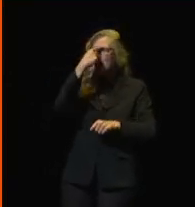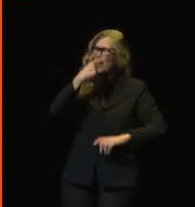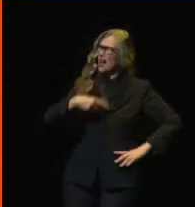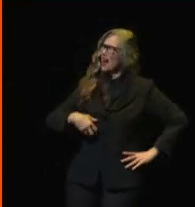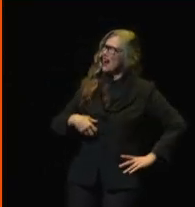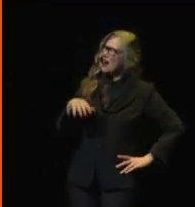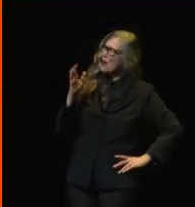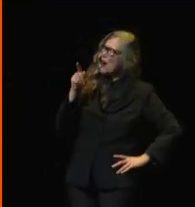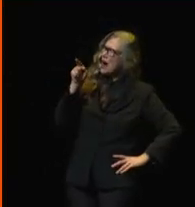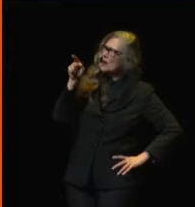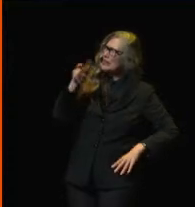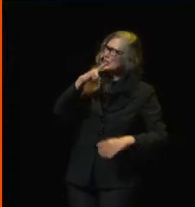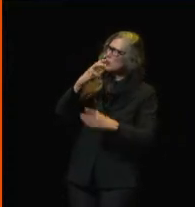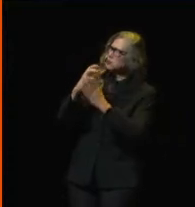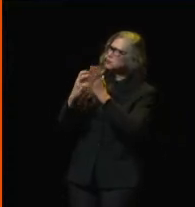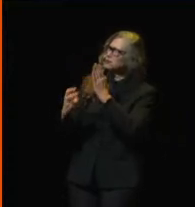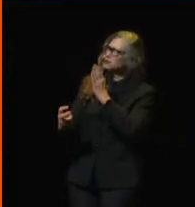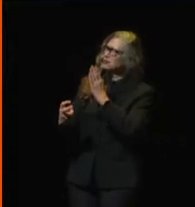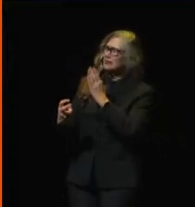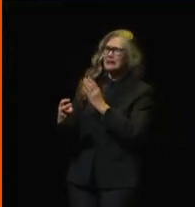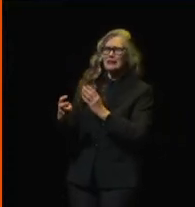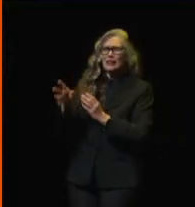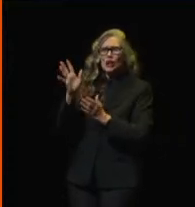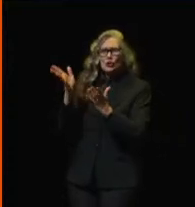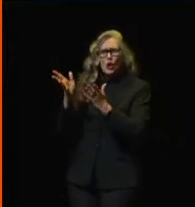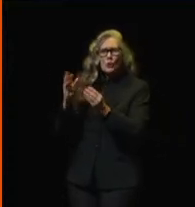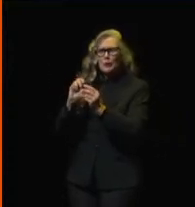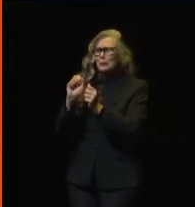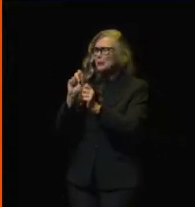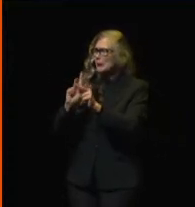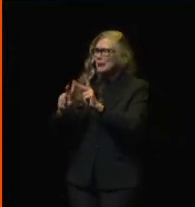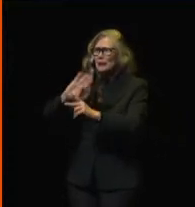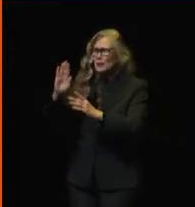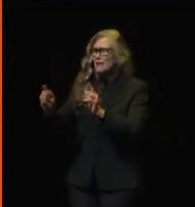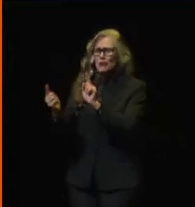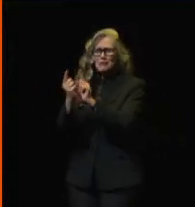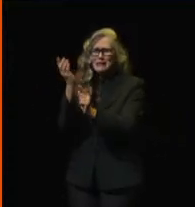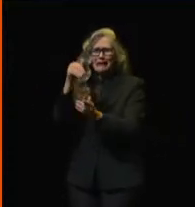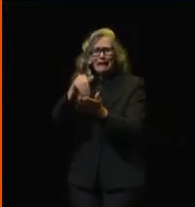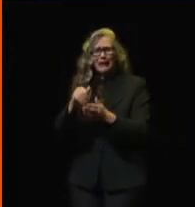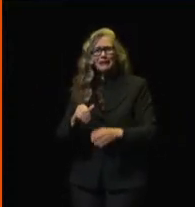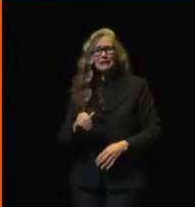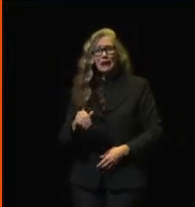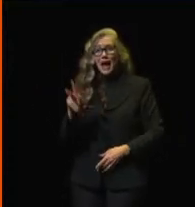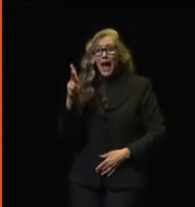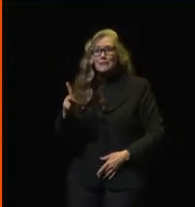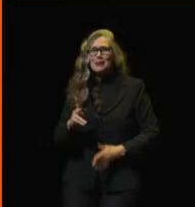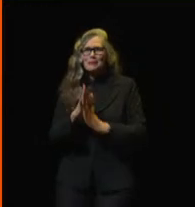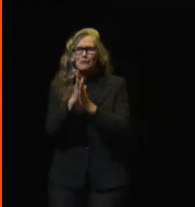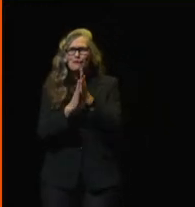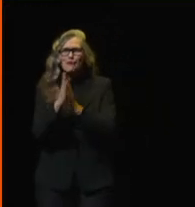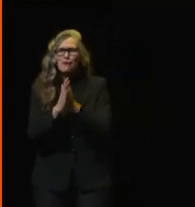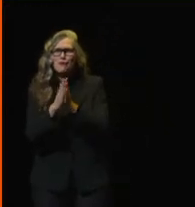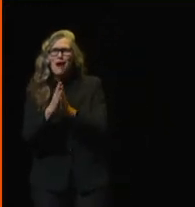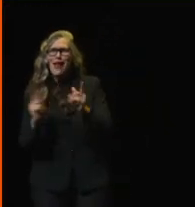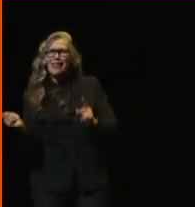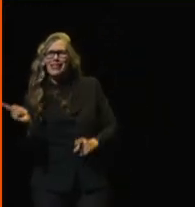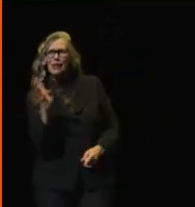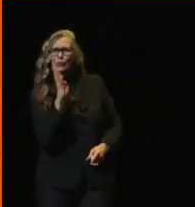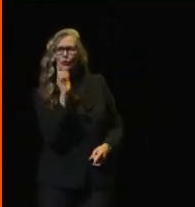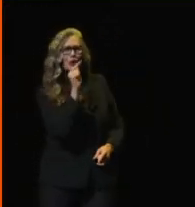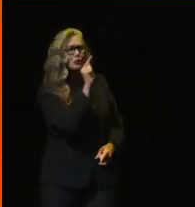in these encounters with people he would never speak to again, and also by how much people loved talking to him, a random guy they would never speak to